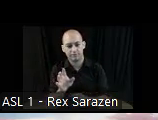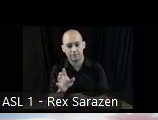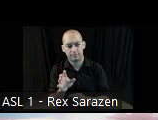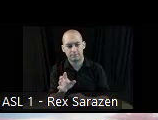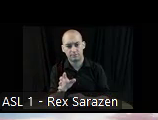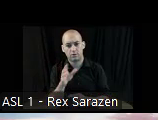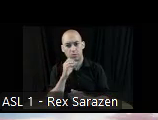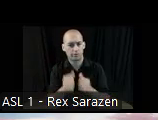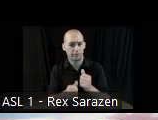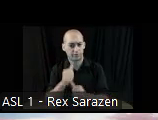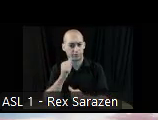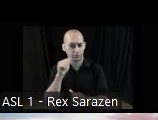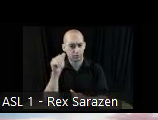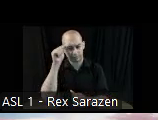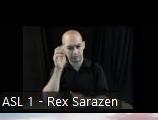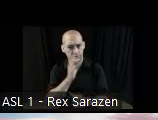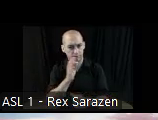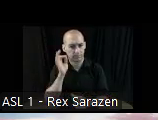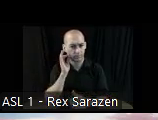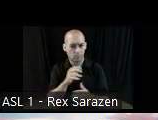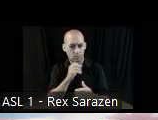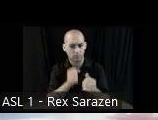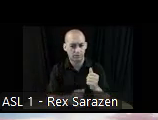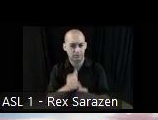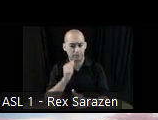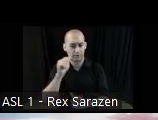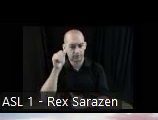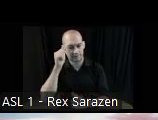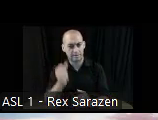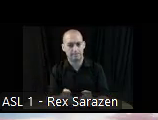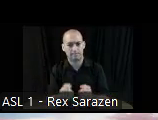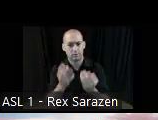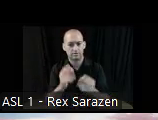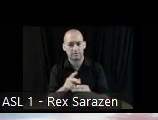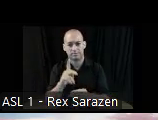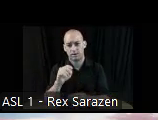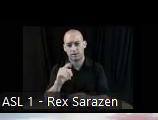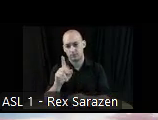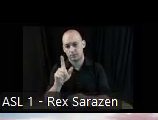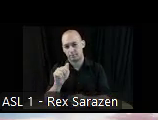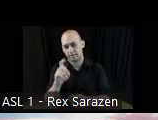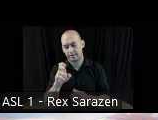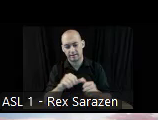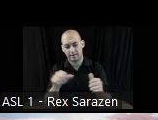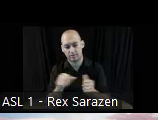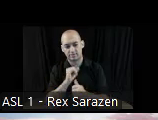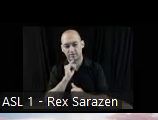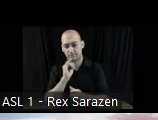older adults, the tribal older adults in California. The most populated areas are going to be in the